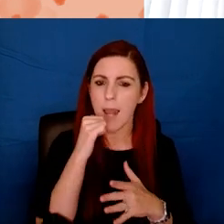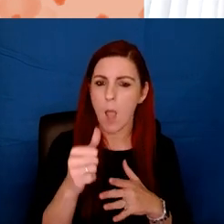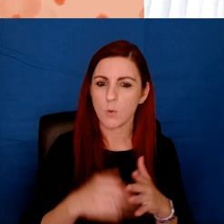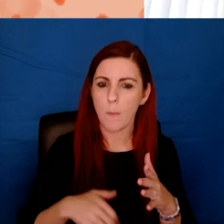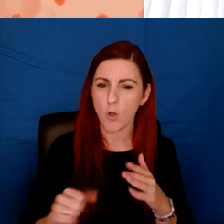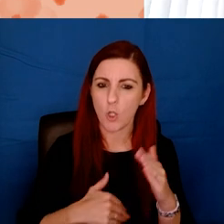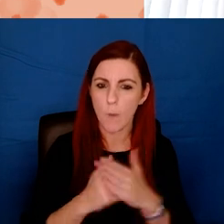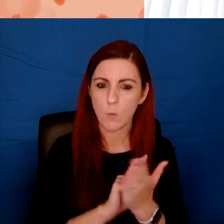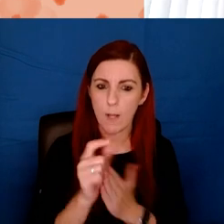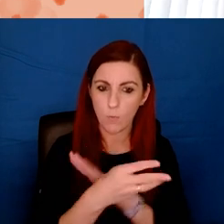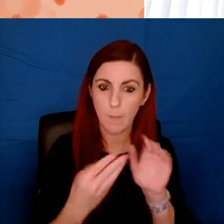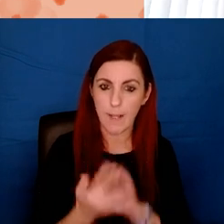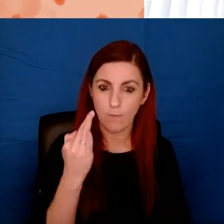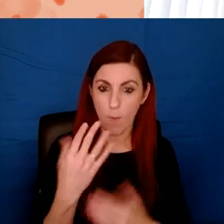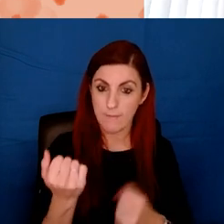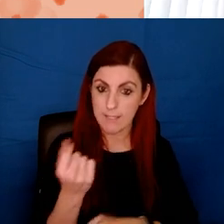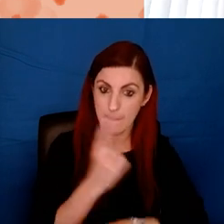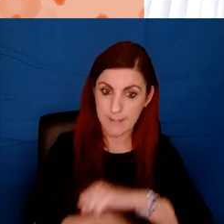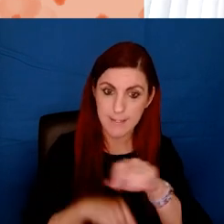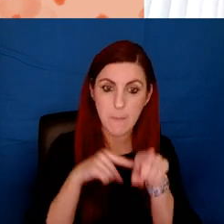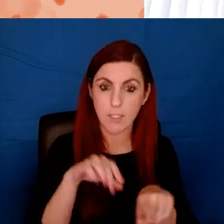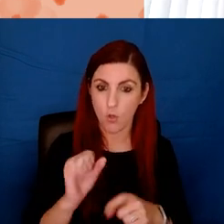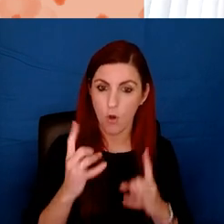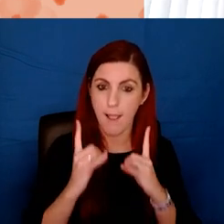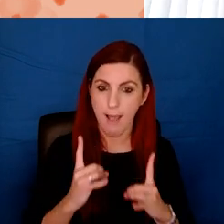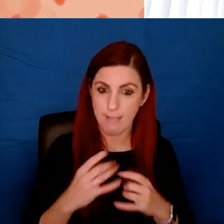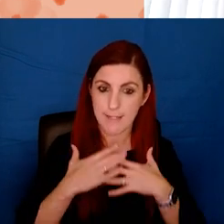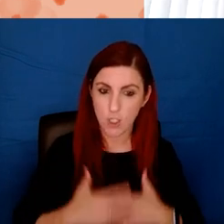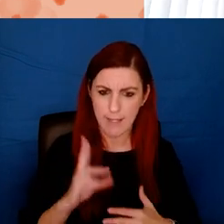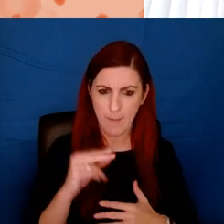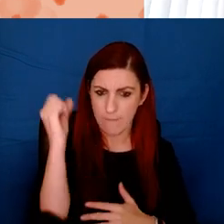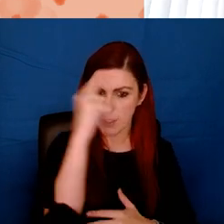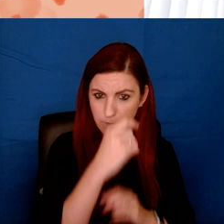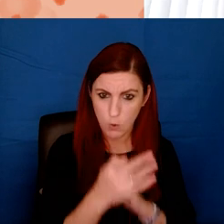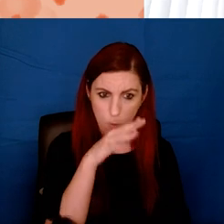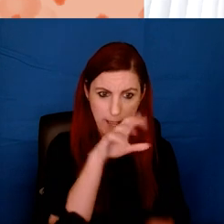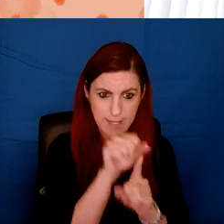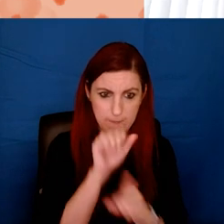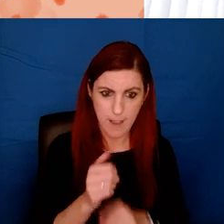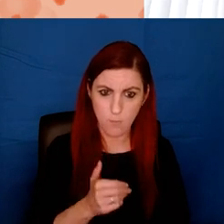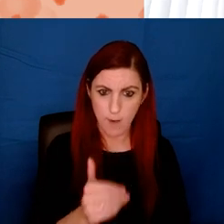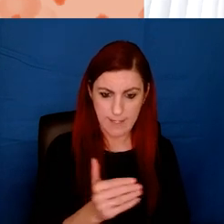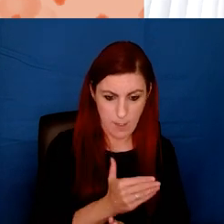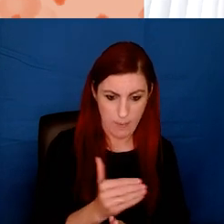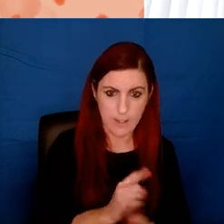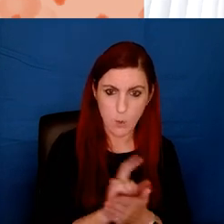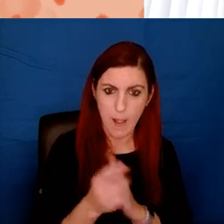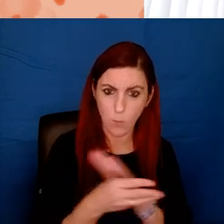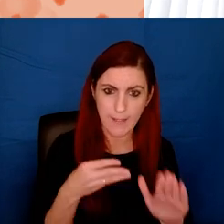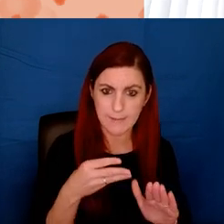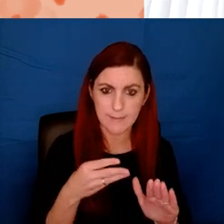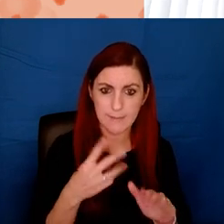reason up to 12 weeks. But if you're a disabled person, depending on what your health conditions are, it can be very difficult to identify pregnancy within